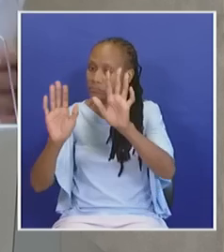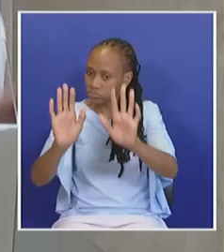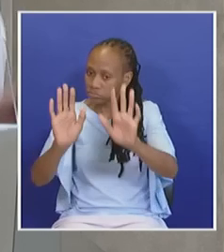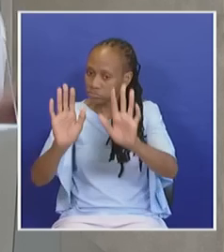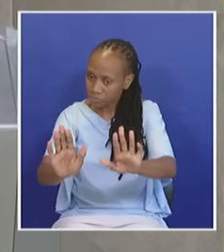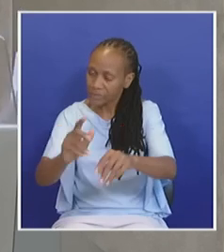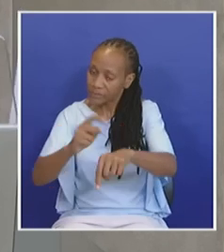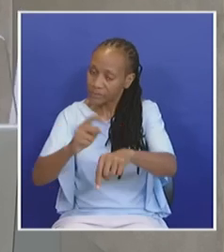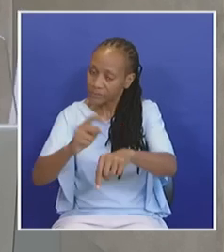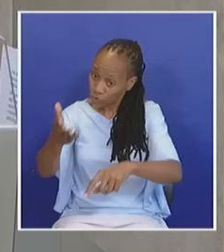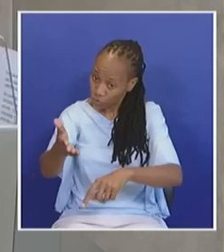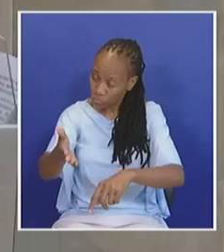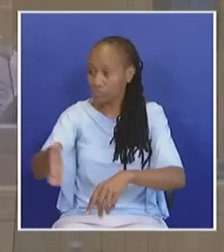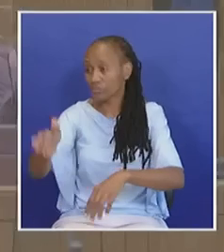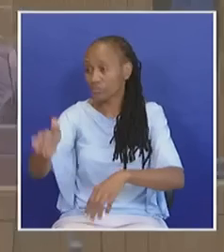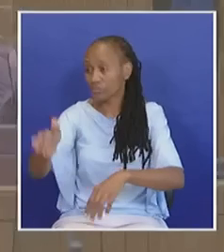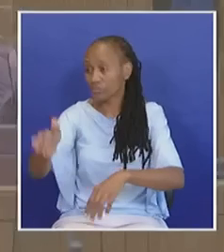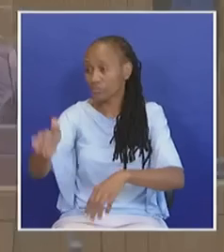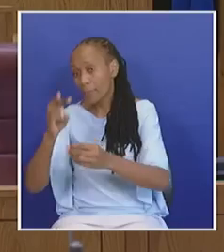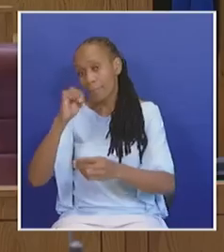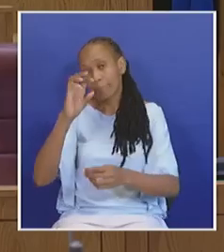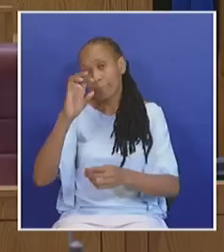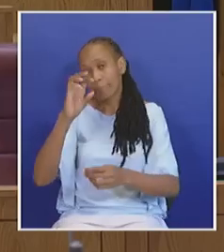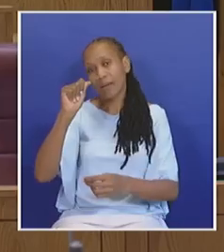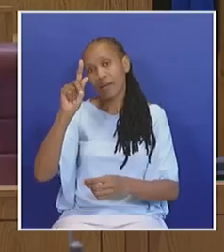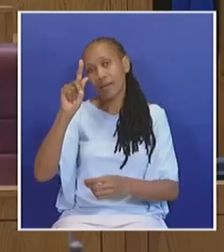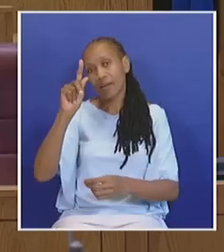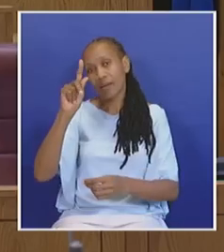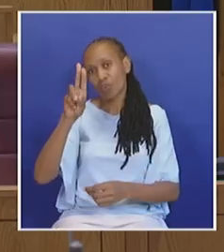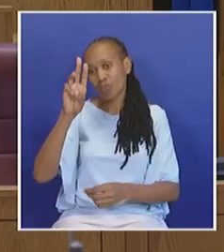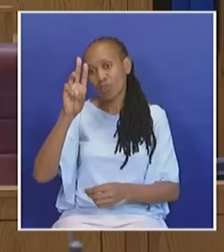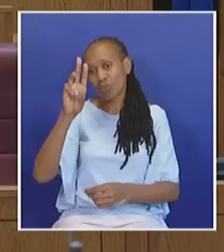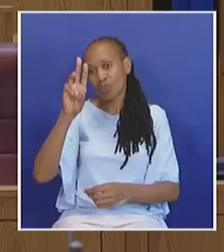Thank you. Your time has expired. Honorable Makwe. Chair.